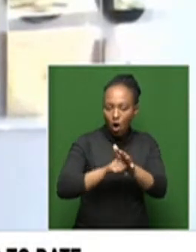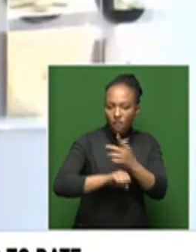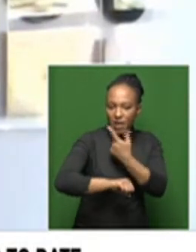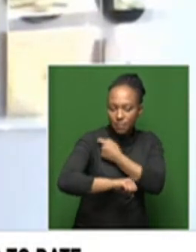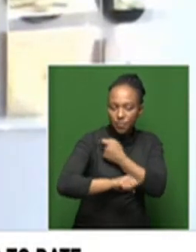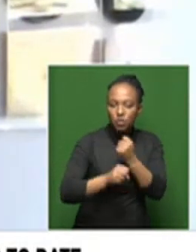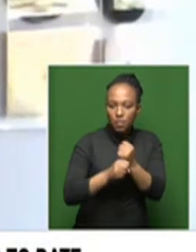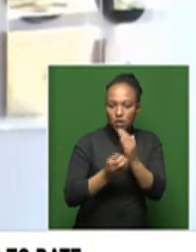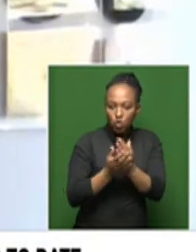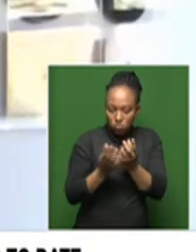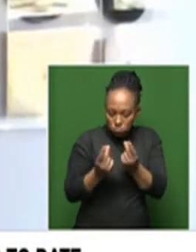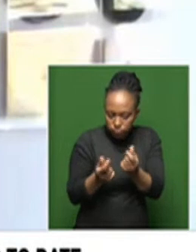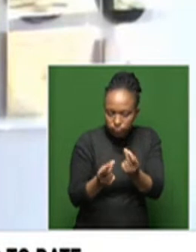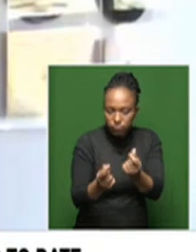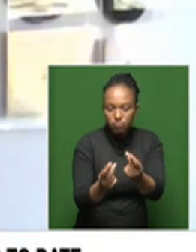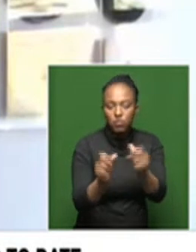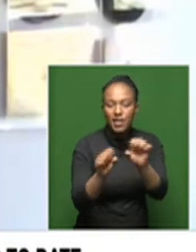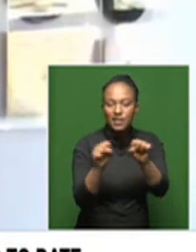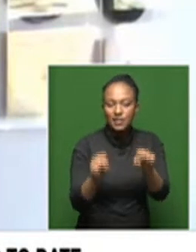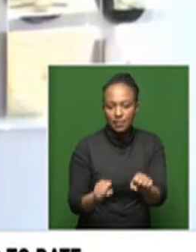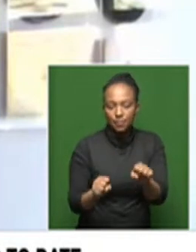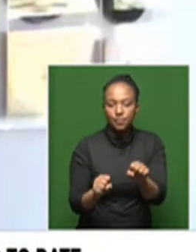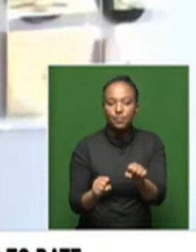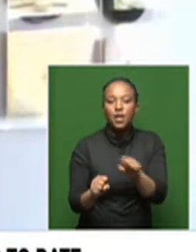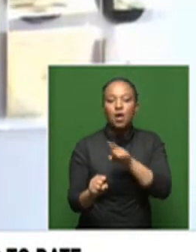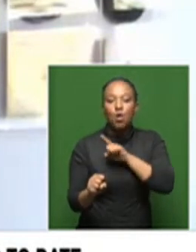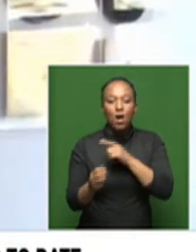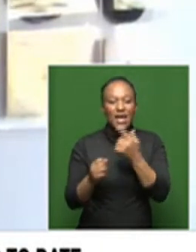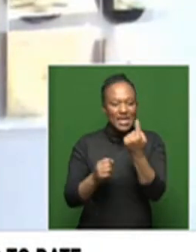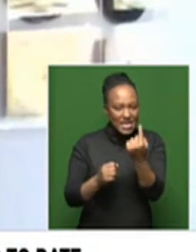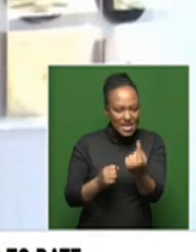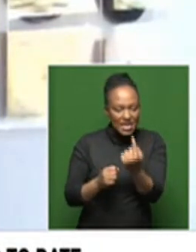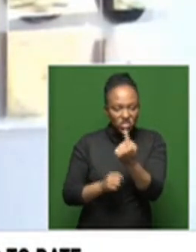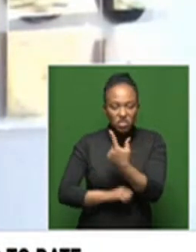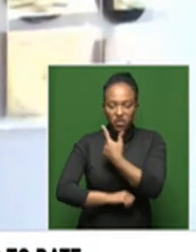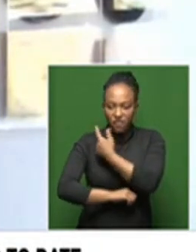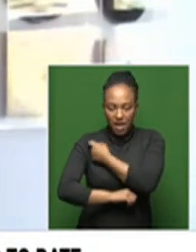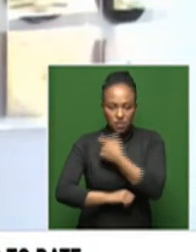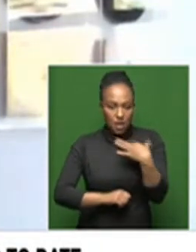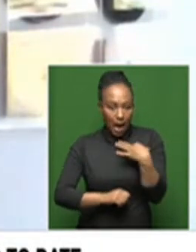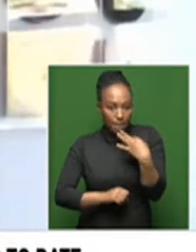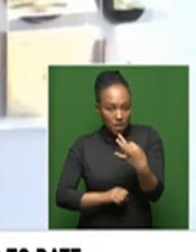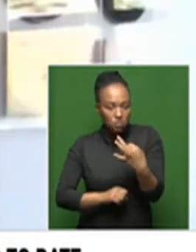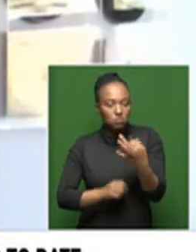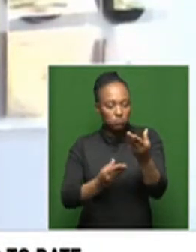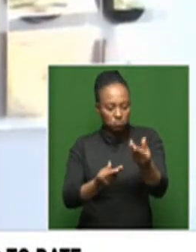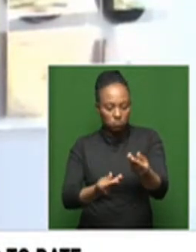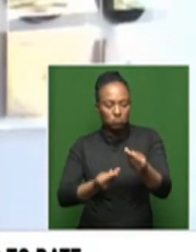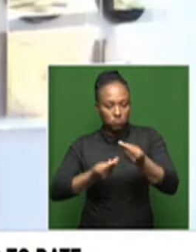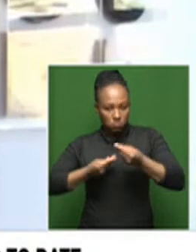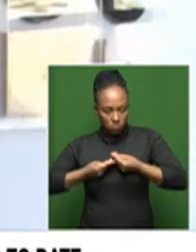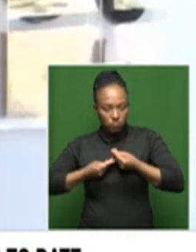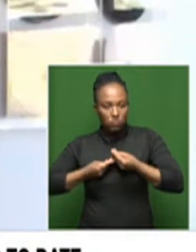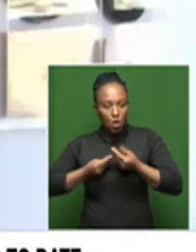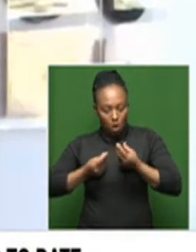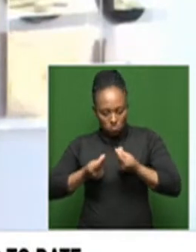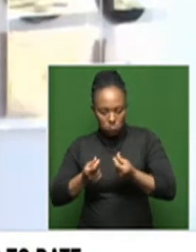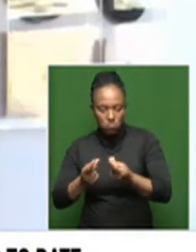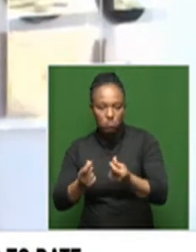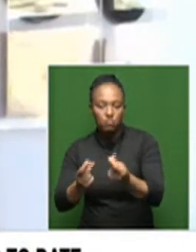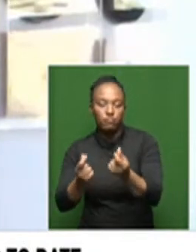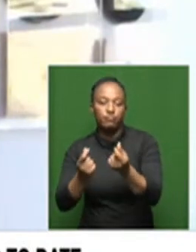fast tracking it through the system. So every vaccine application that's been received has been fast